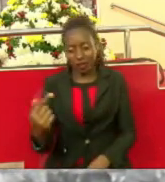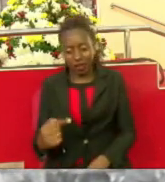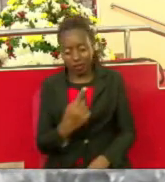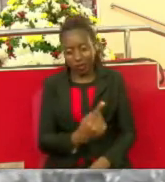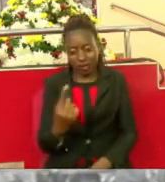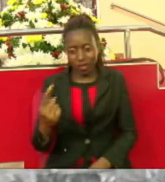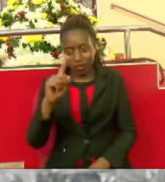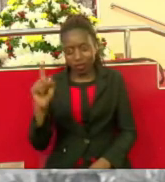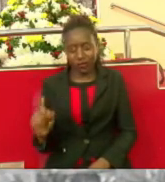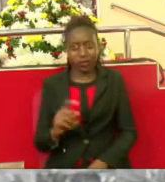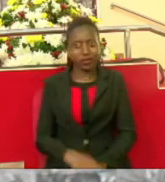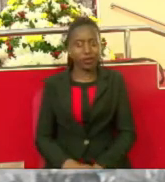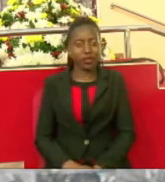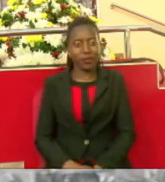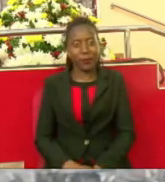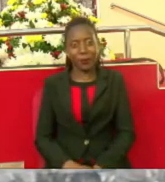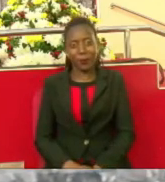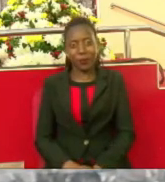the others are kept in stock for you.